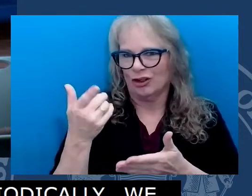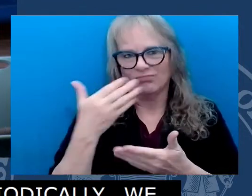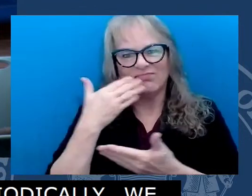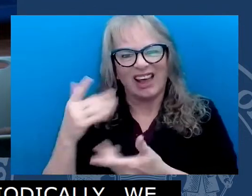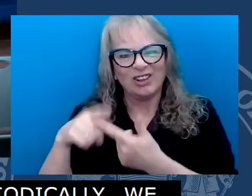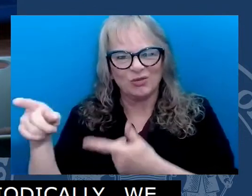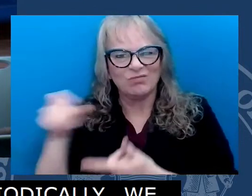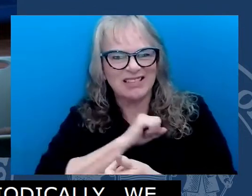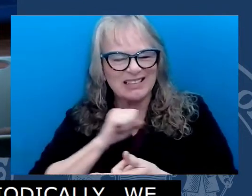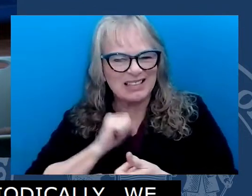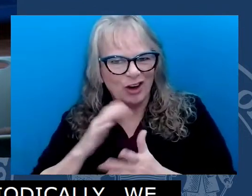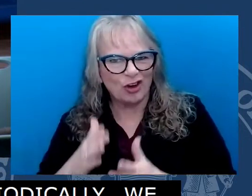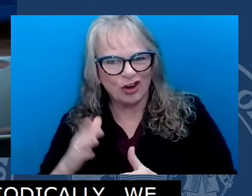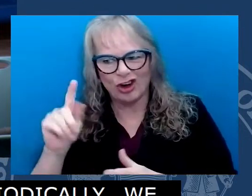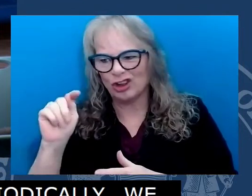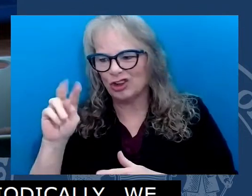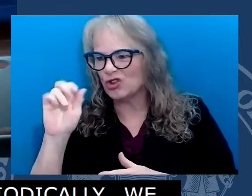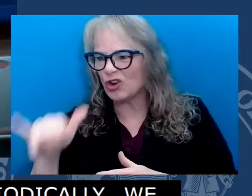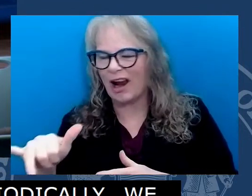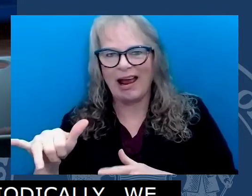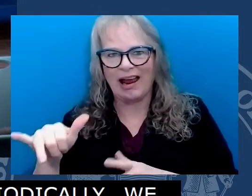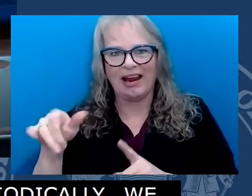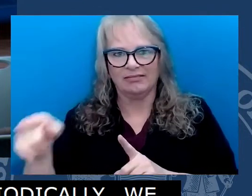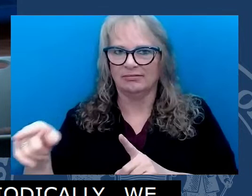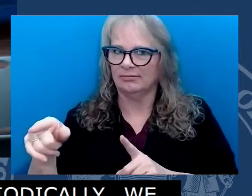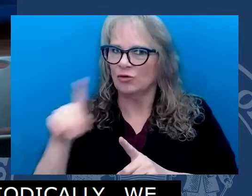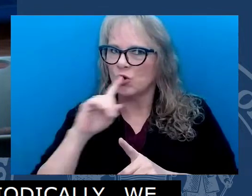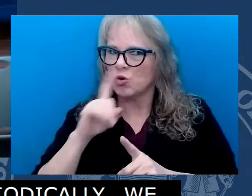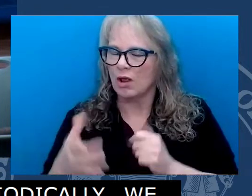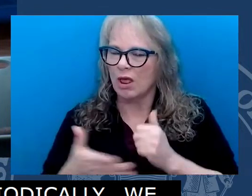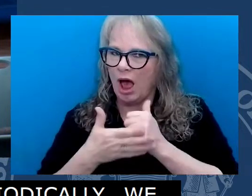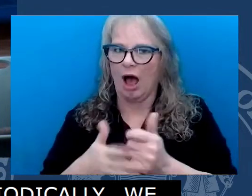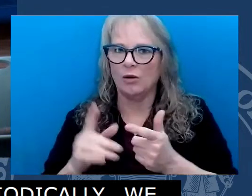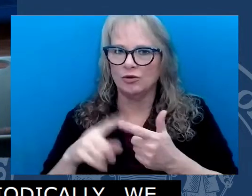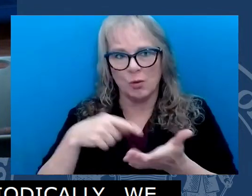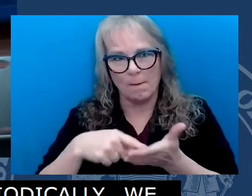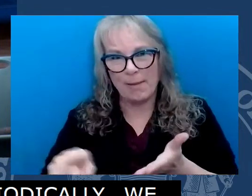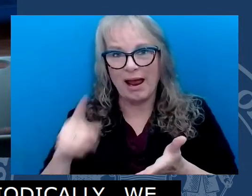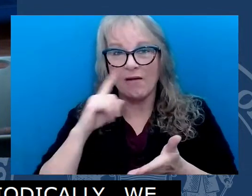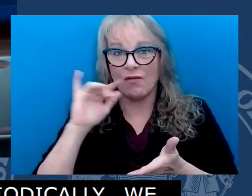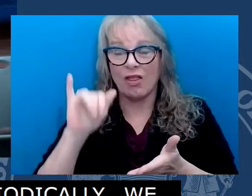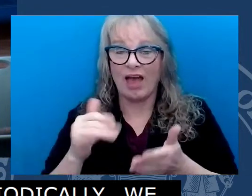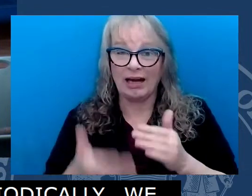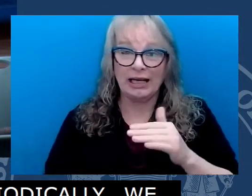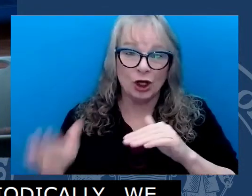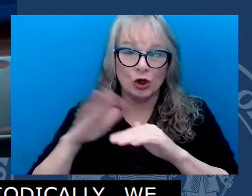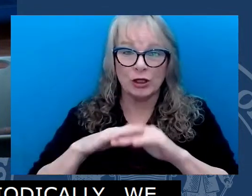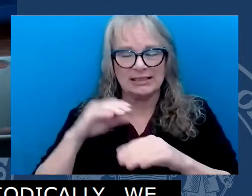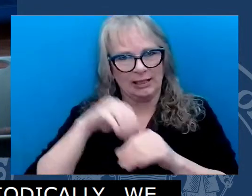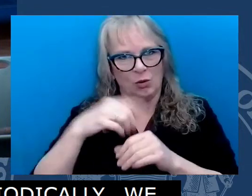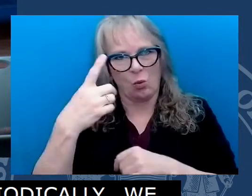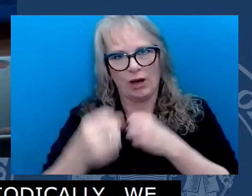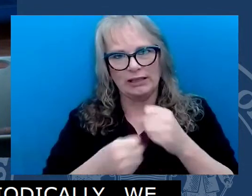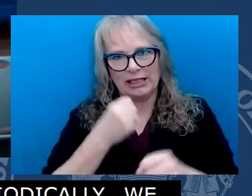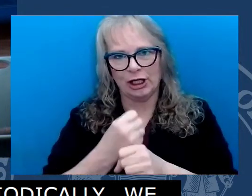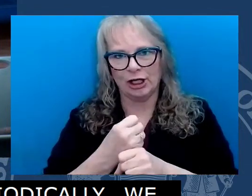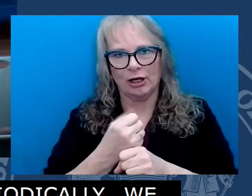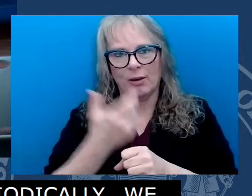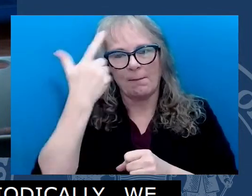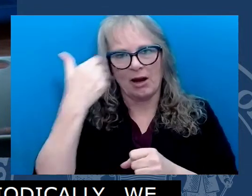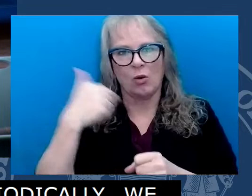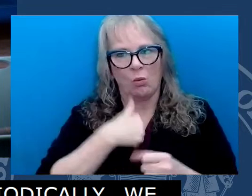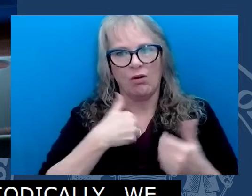in. Trey was instrumental in paying for that whole increase in 1 year because we had a